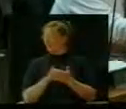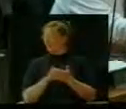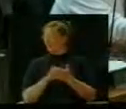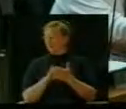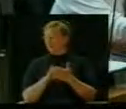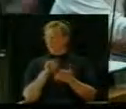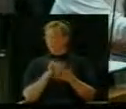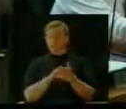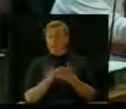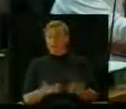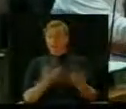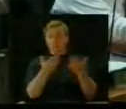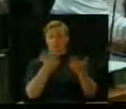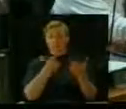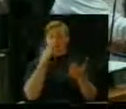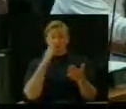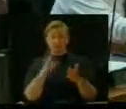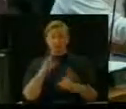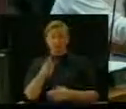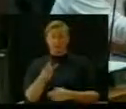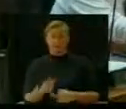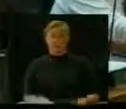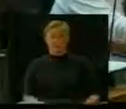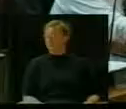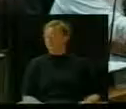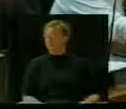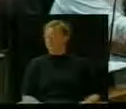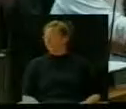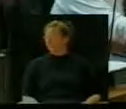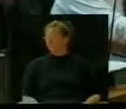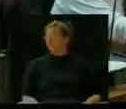this body. If that's a motion, I'll second.